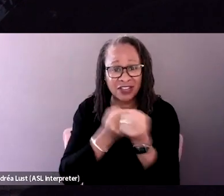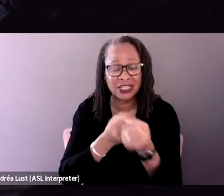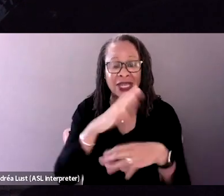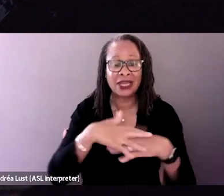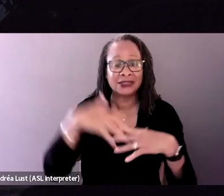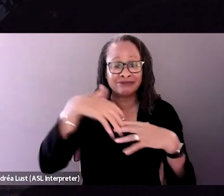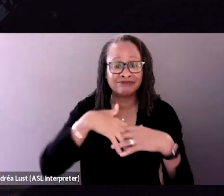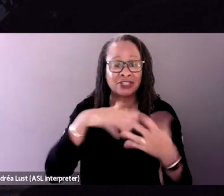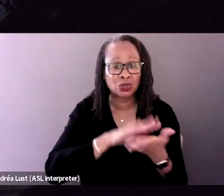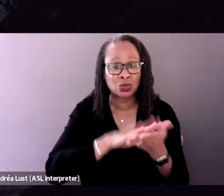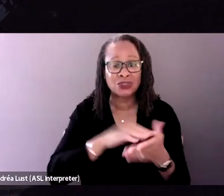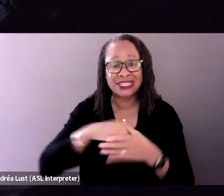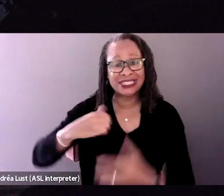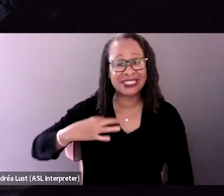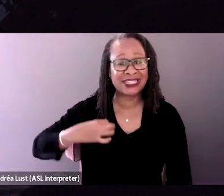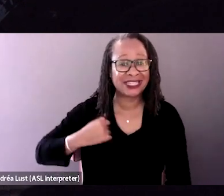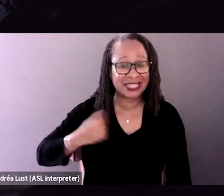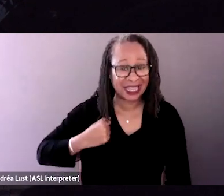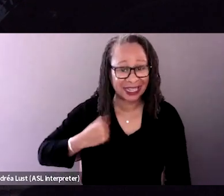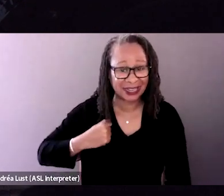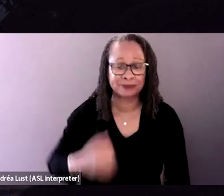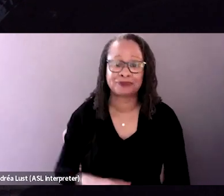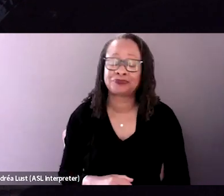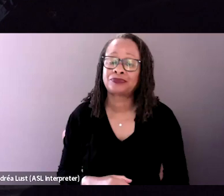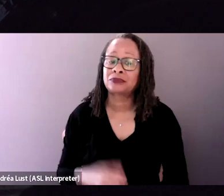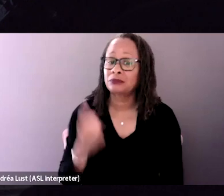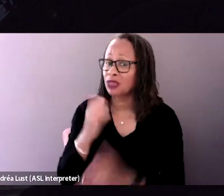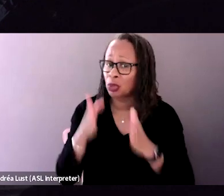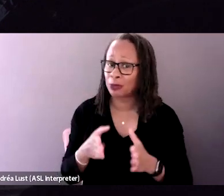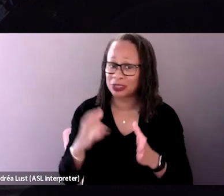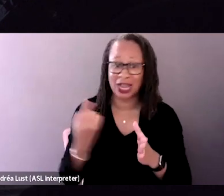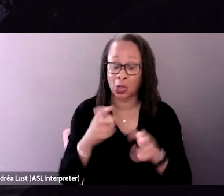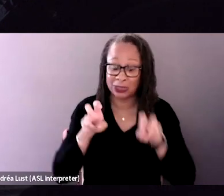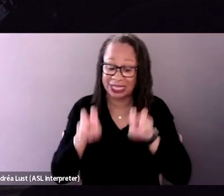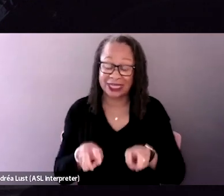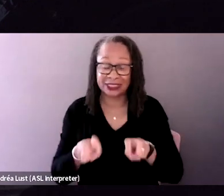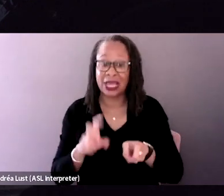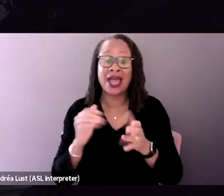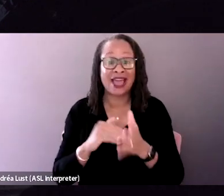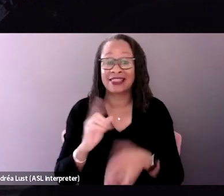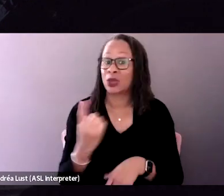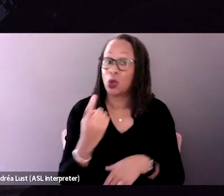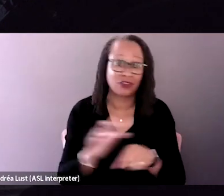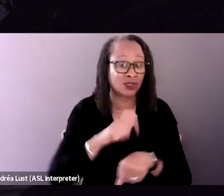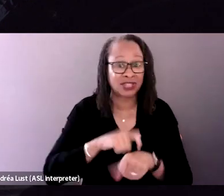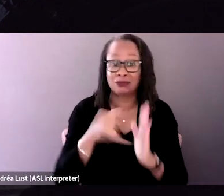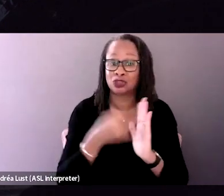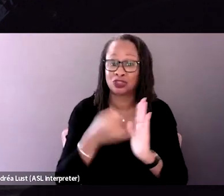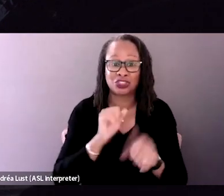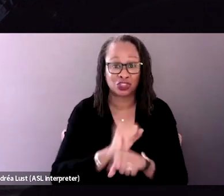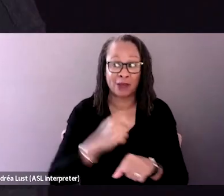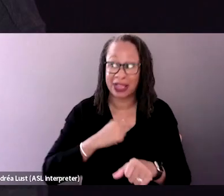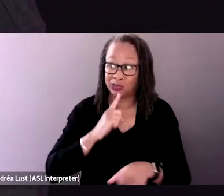Canada, the only person I ever sat next to at the only full-time journalism job that I ever actually